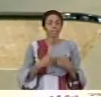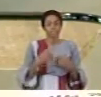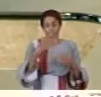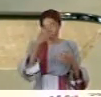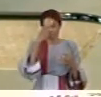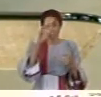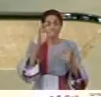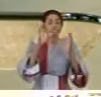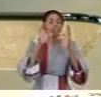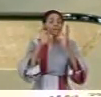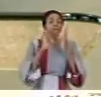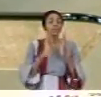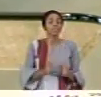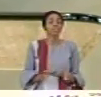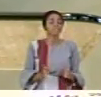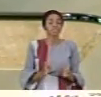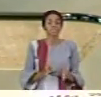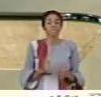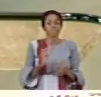I have